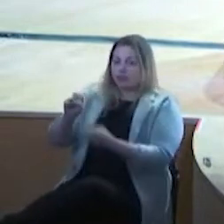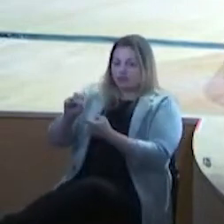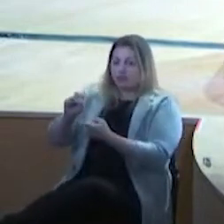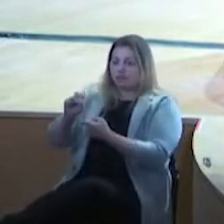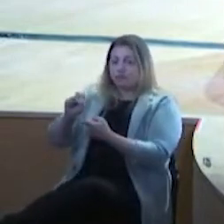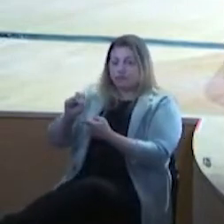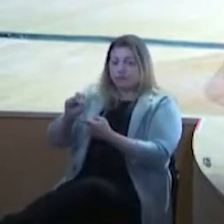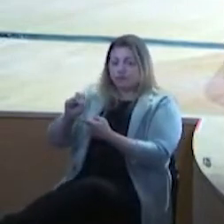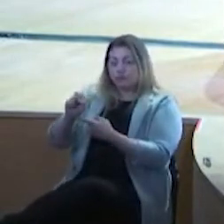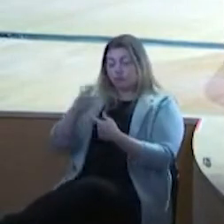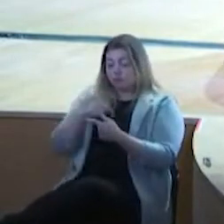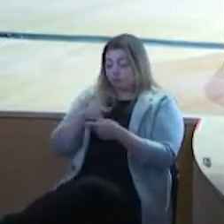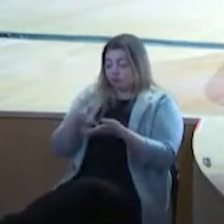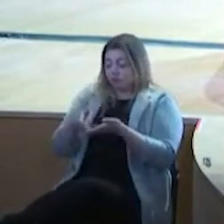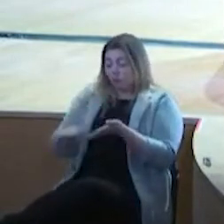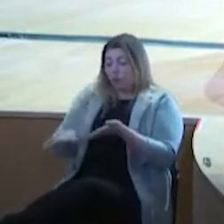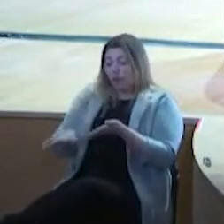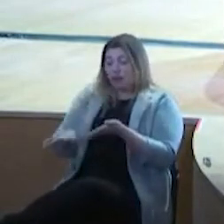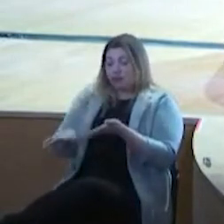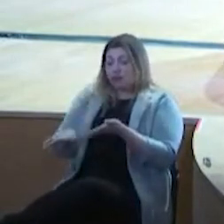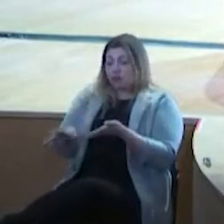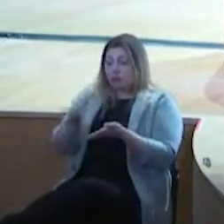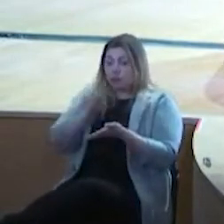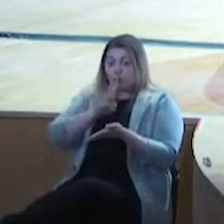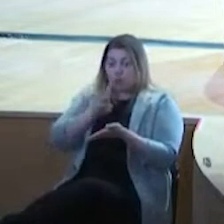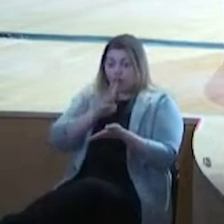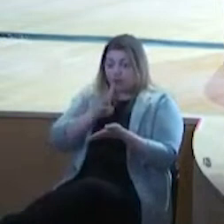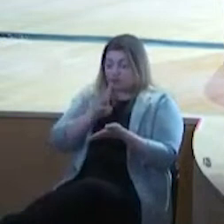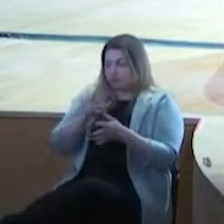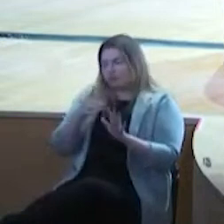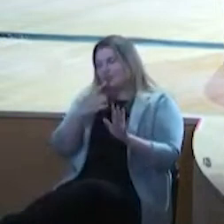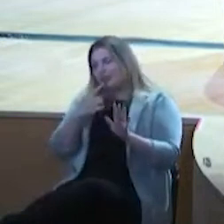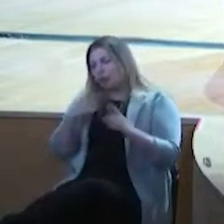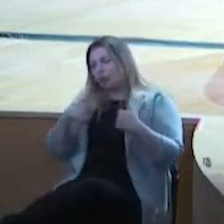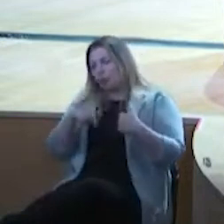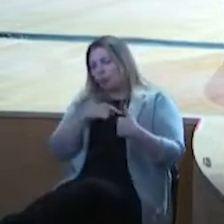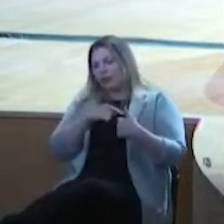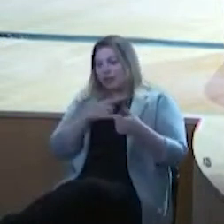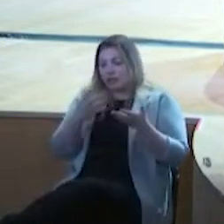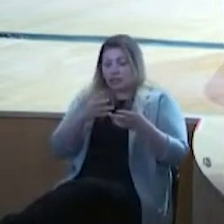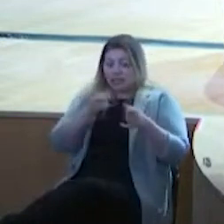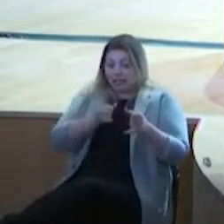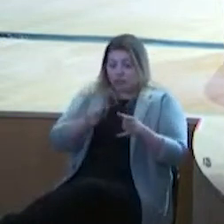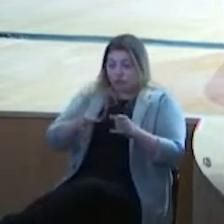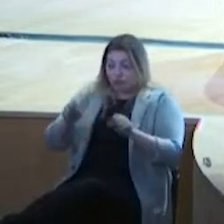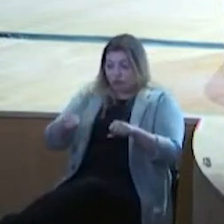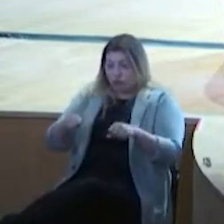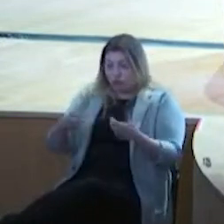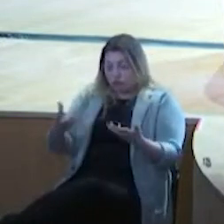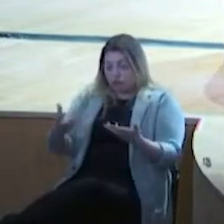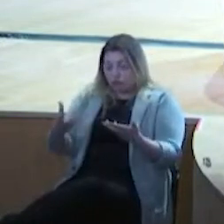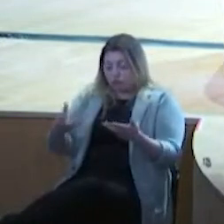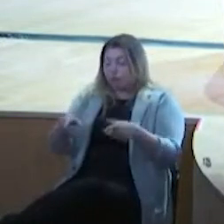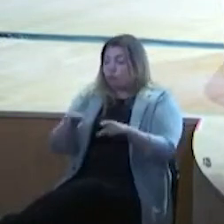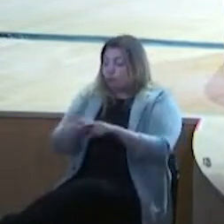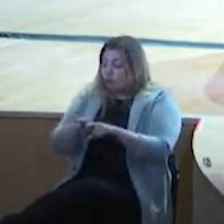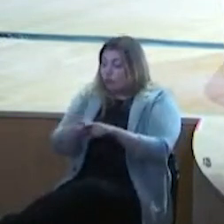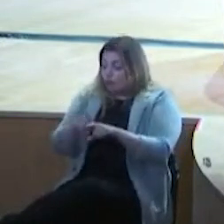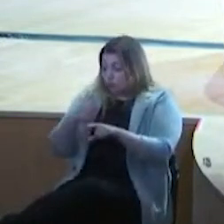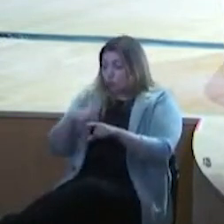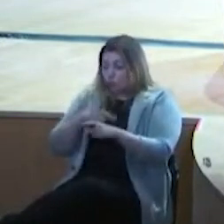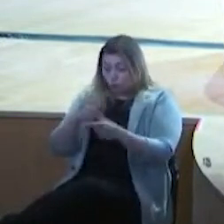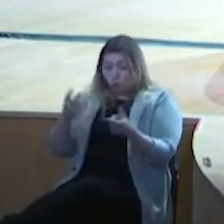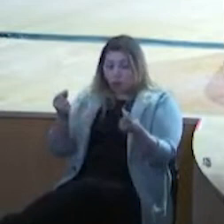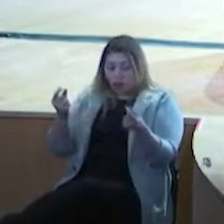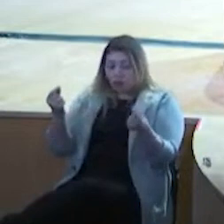not only wasting water, and I say we as individual consumers, but we're also